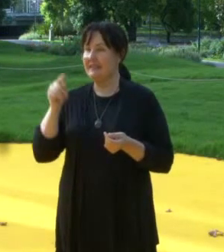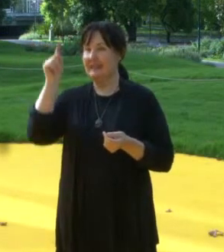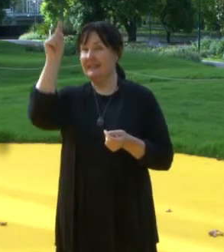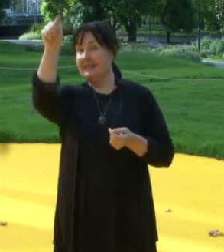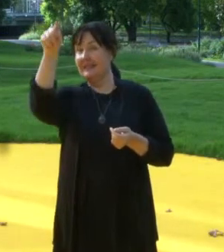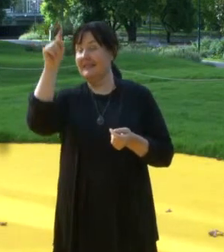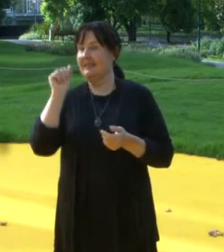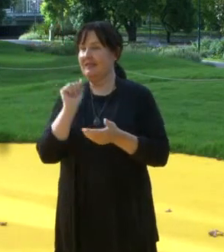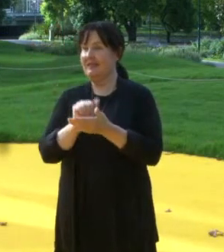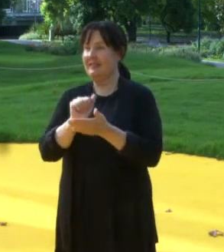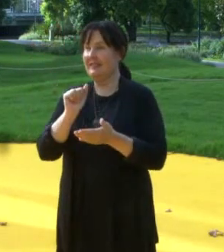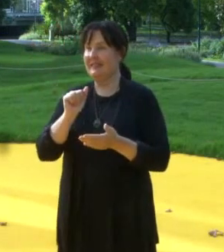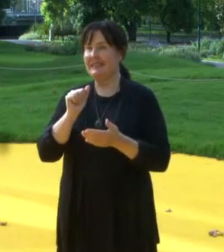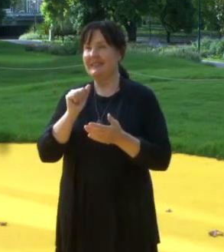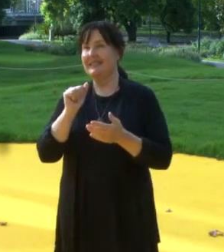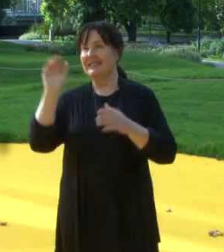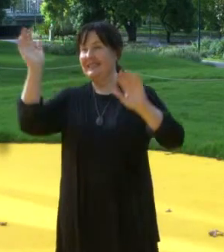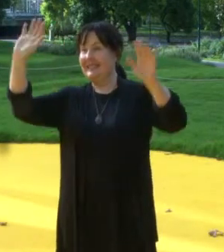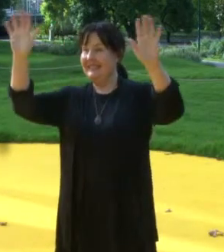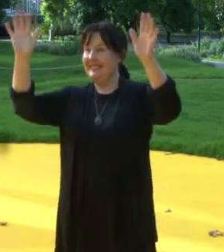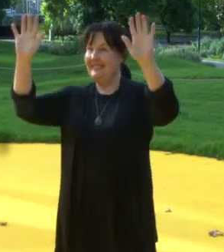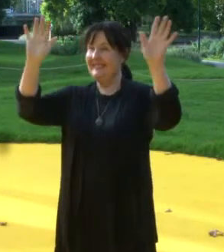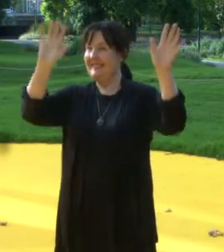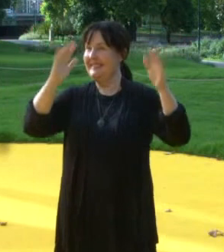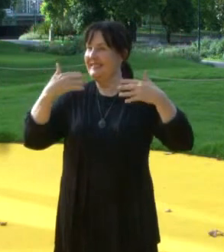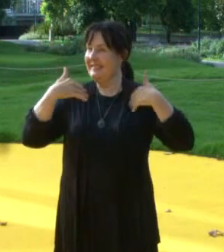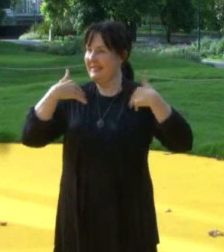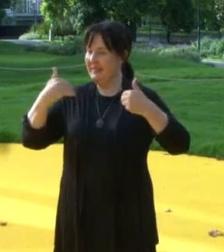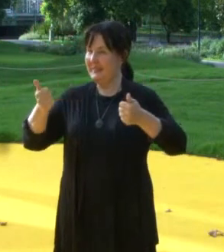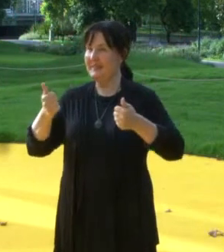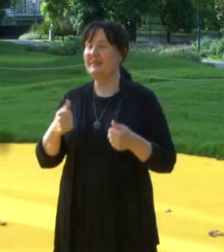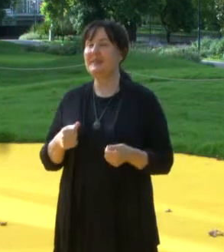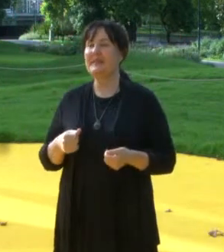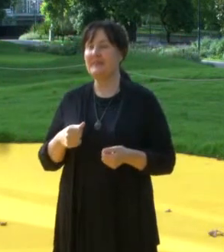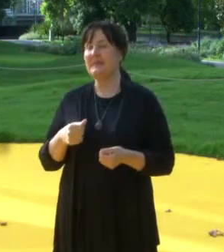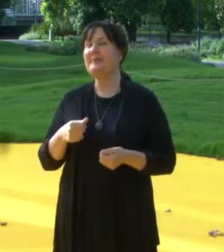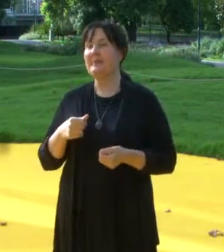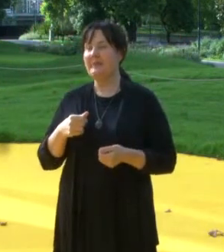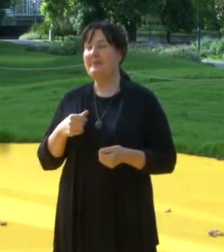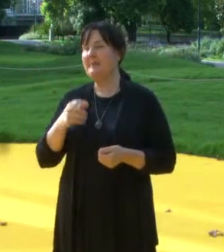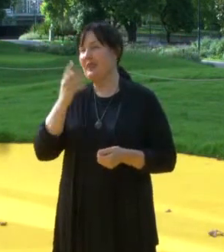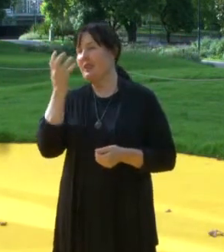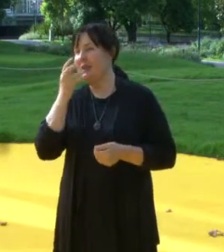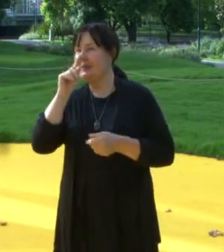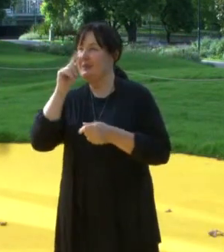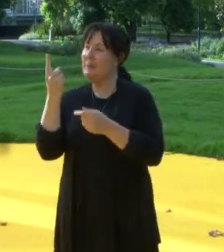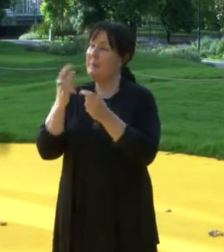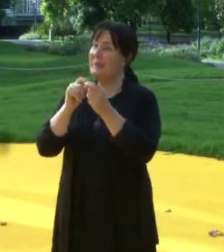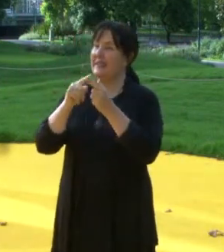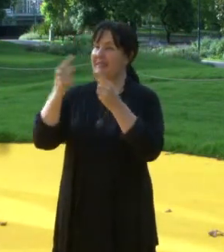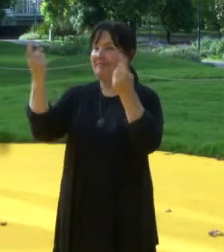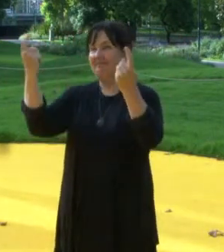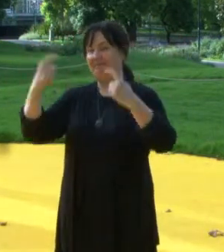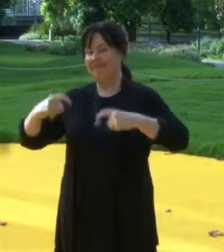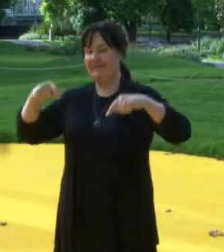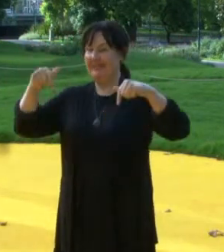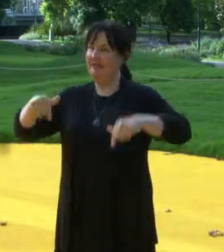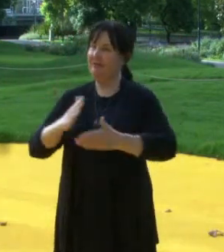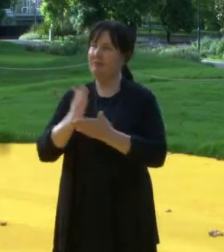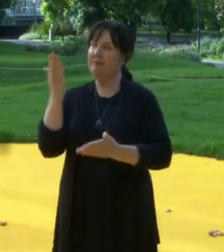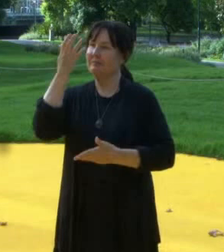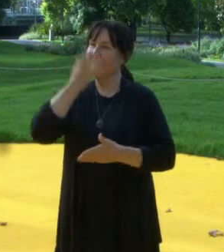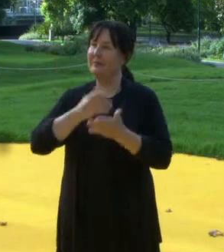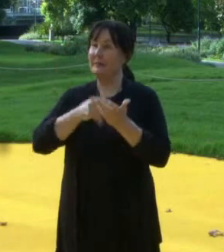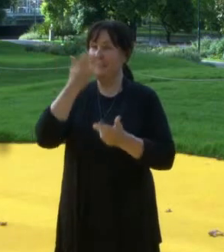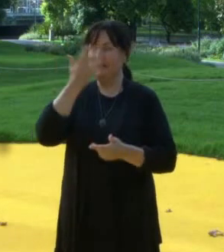here. Oh, hi guys, how are you? Sorry you couldn't be here, it's fabulous. Glad you are